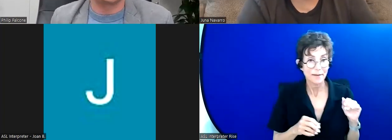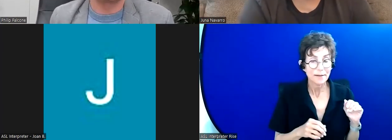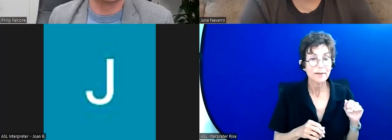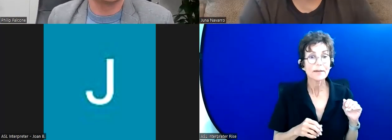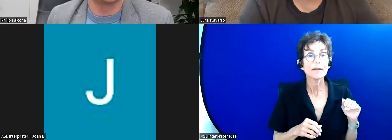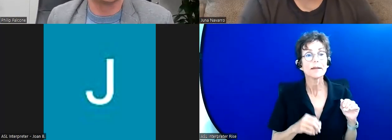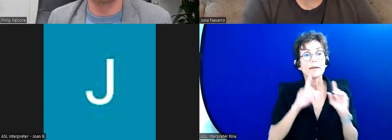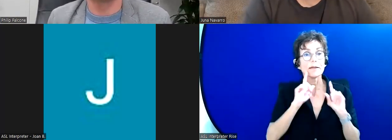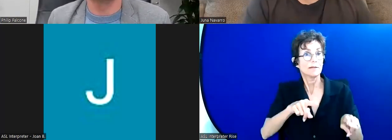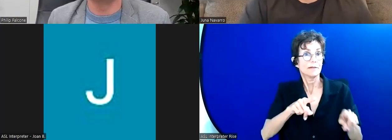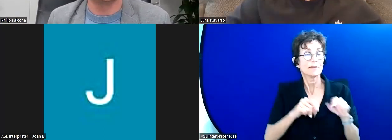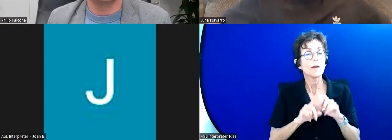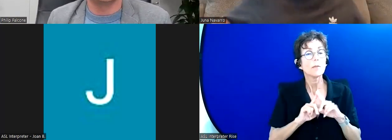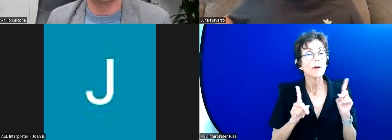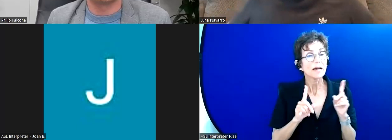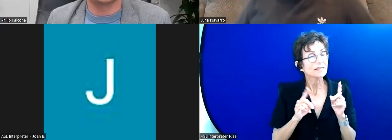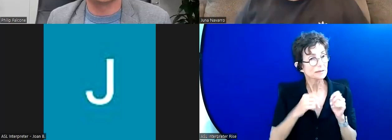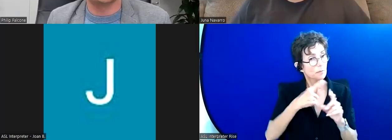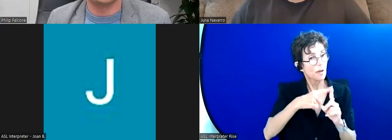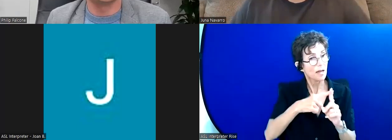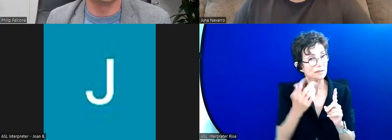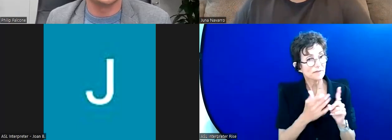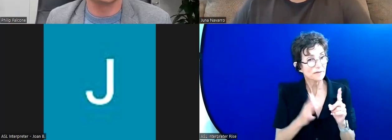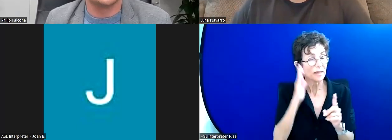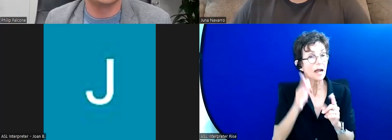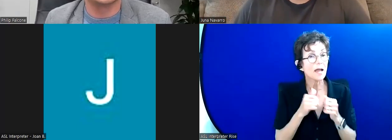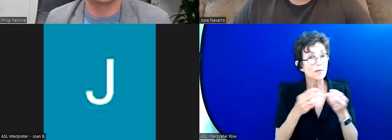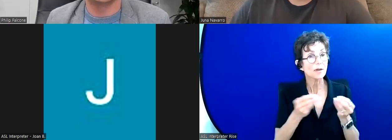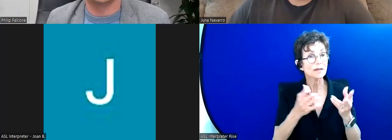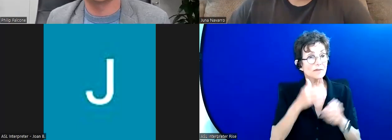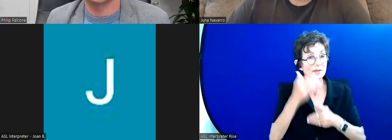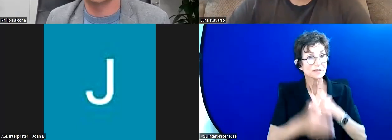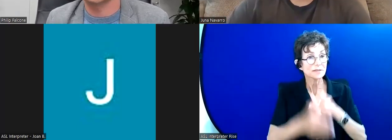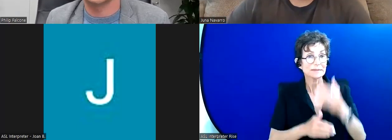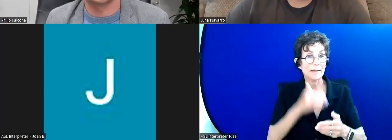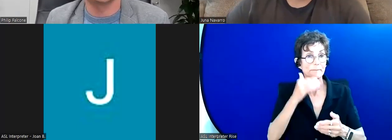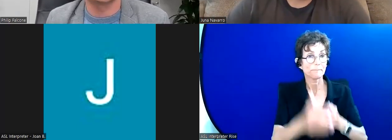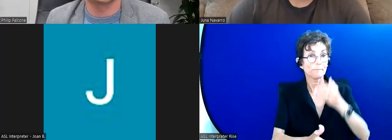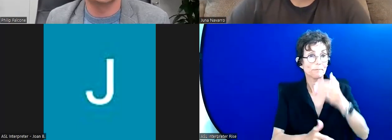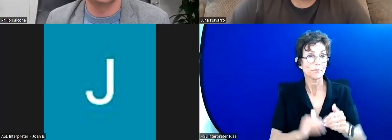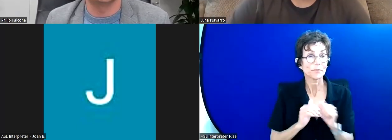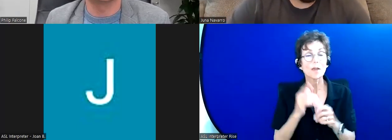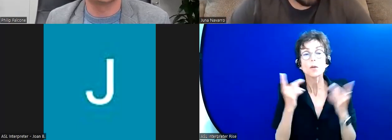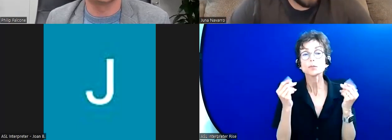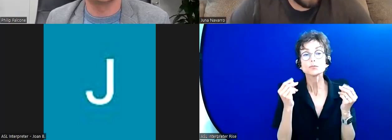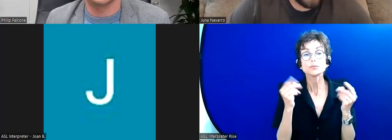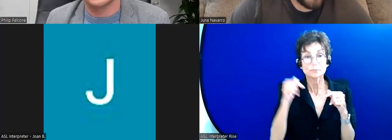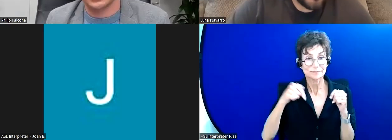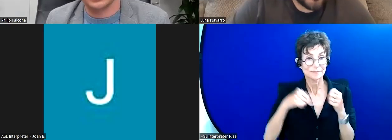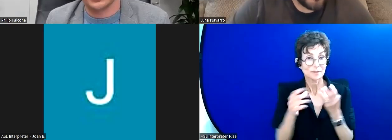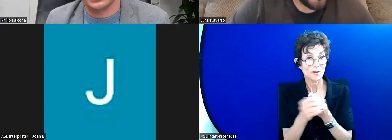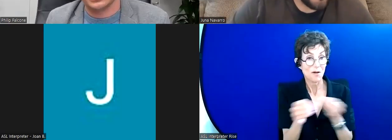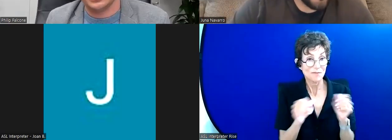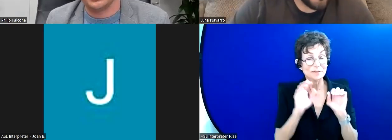art project, I'm going to kind of just go through step by step how we do it in our office, because I think, like I said, it's largely could be similar